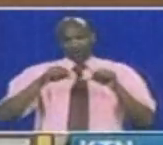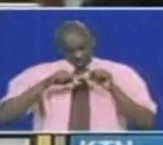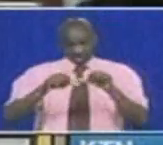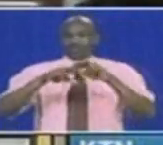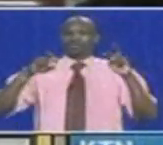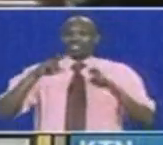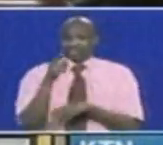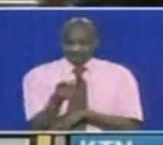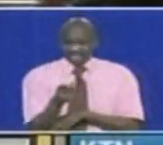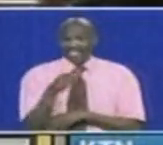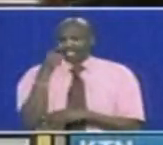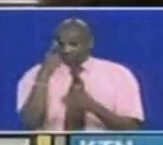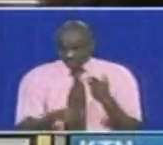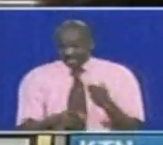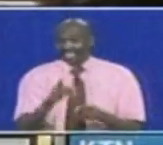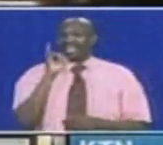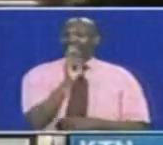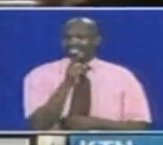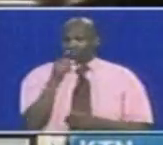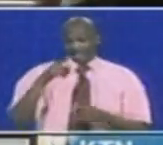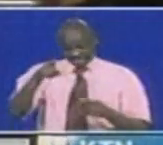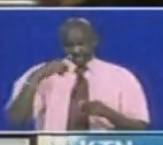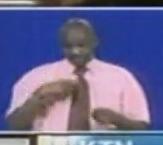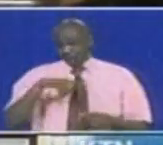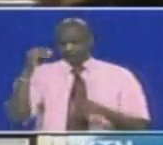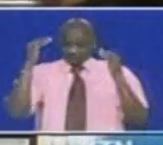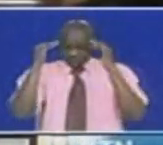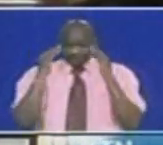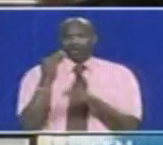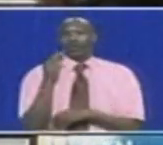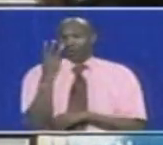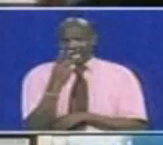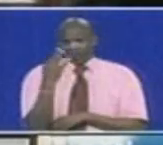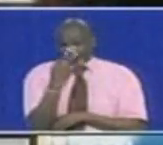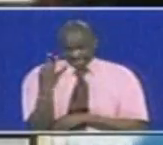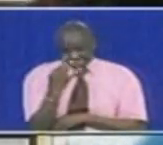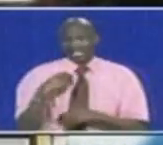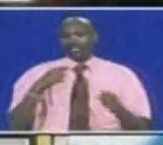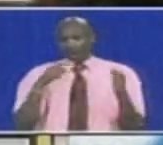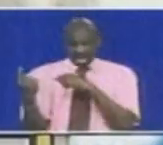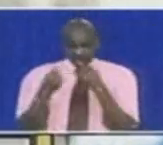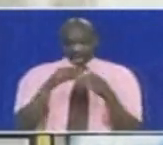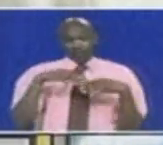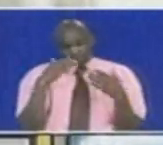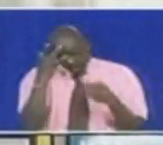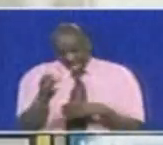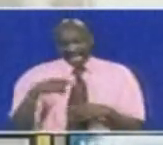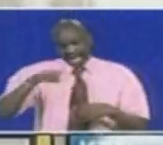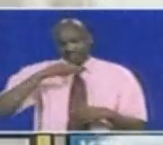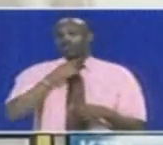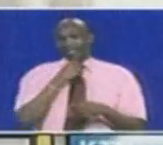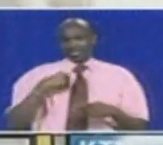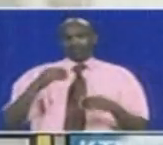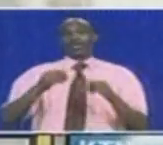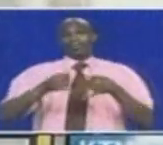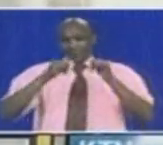exercise. Instead, he directed that the parties return to court on Wednesday to make their arguments on why the court should stop the